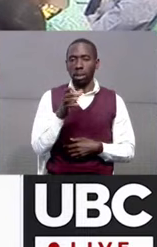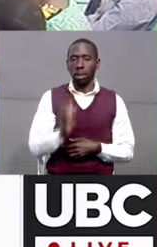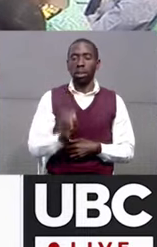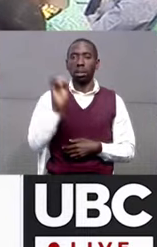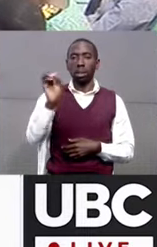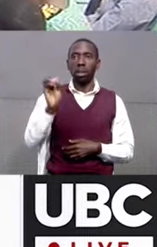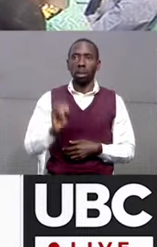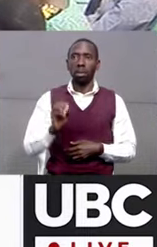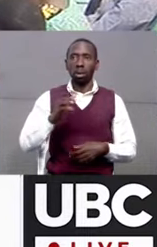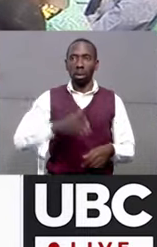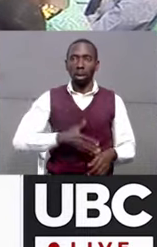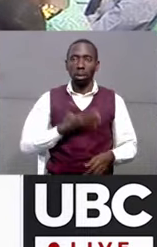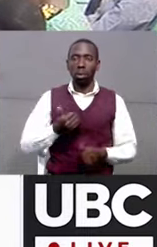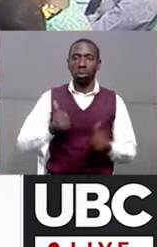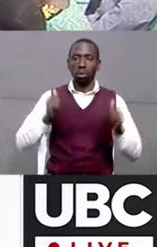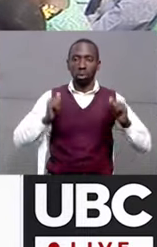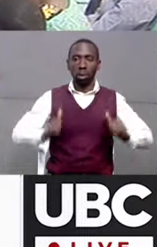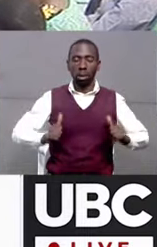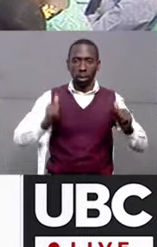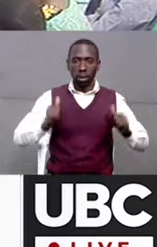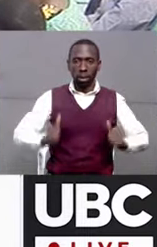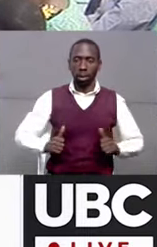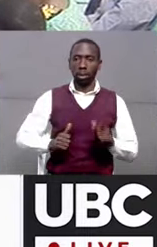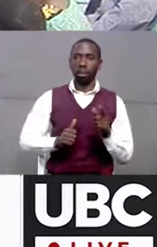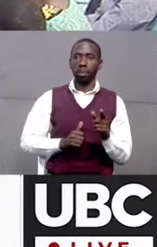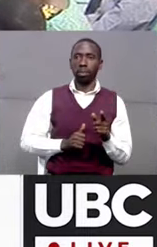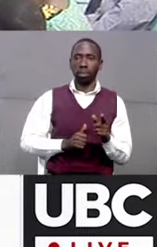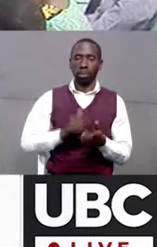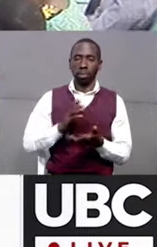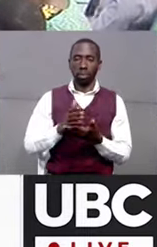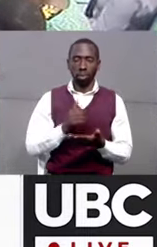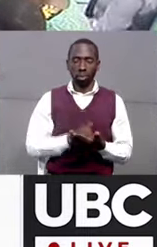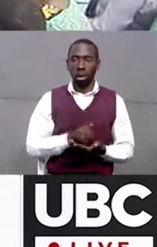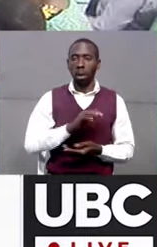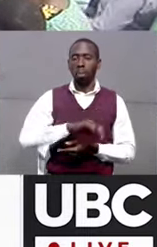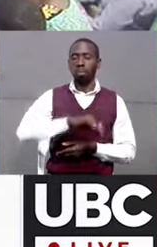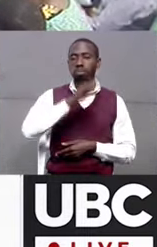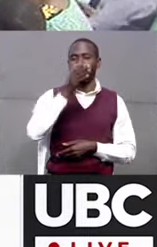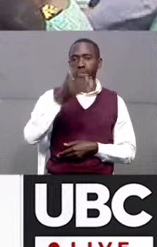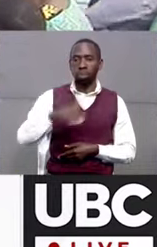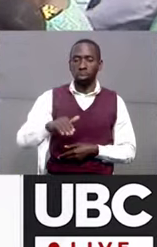revenues because of the mountain gorillas. It is in a very poor state.